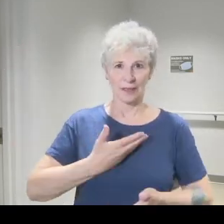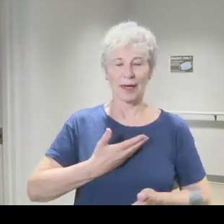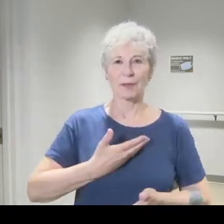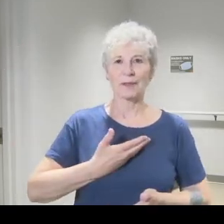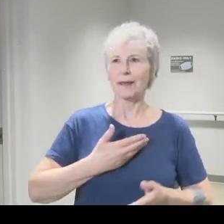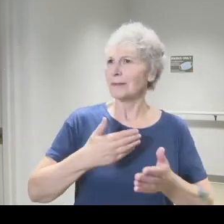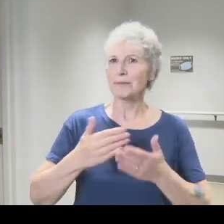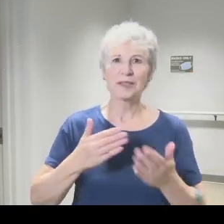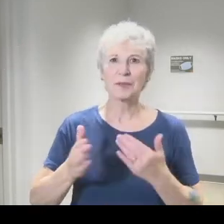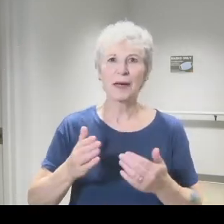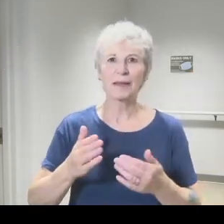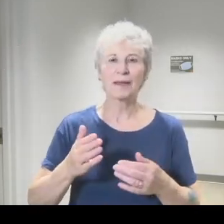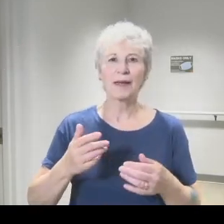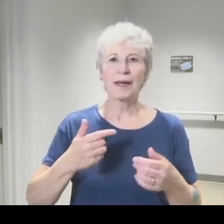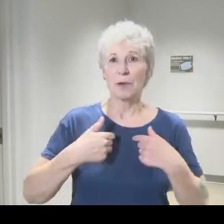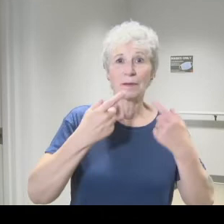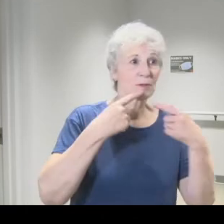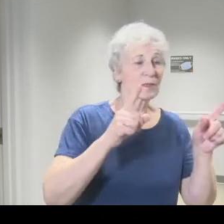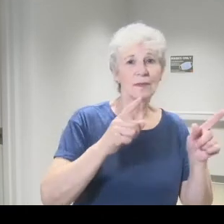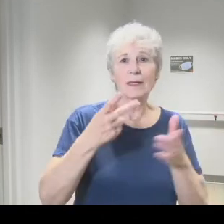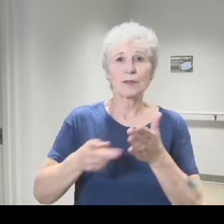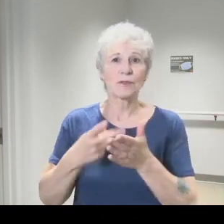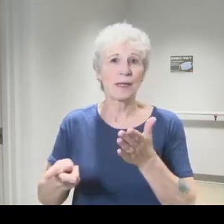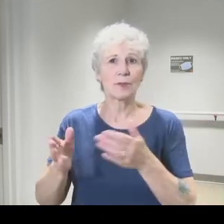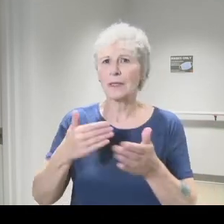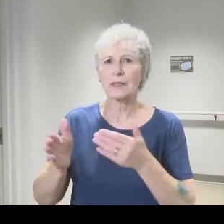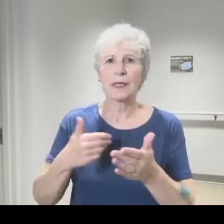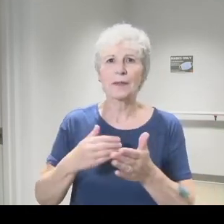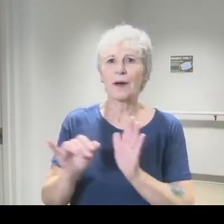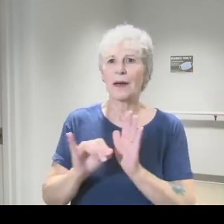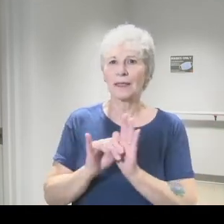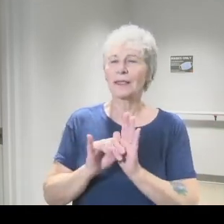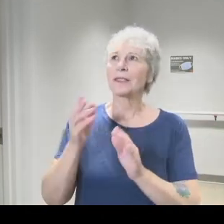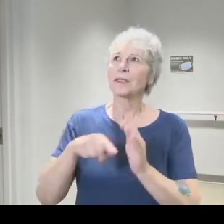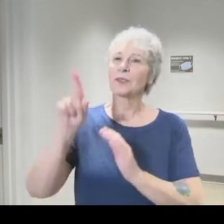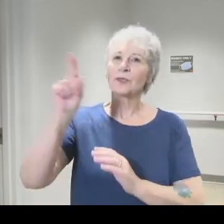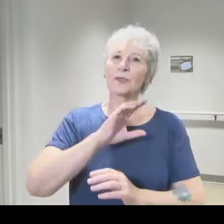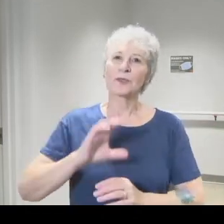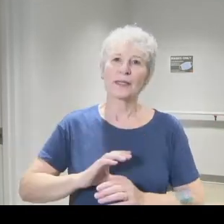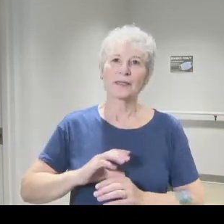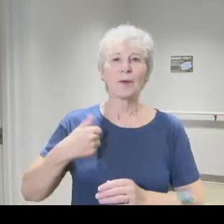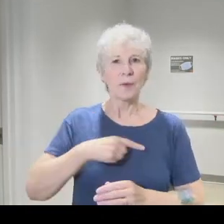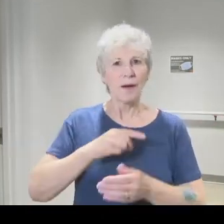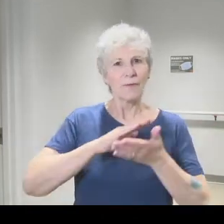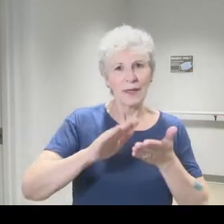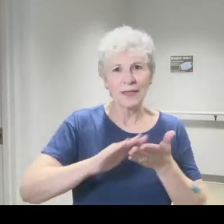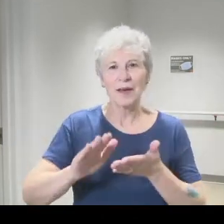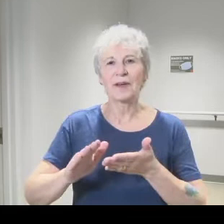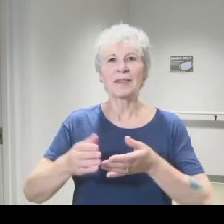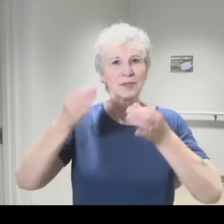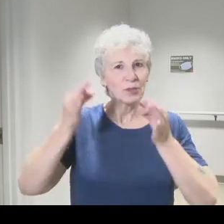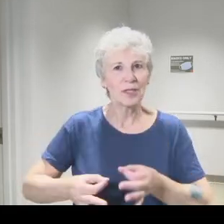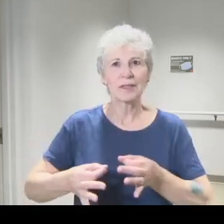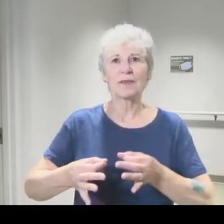matter if we have success or failure. We have identity in Christ. We are forgiven. We are justified.